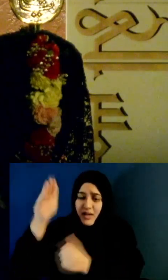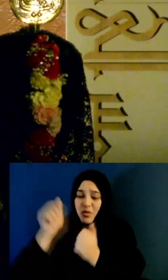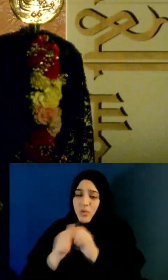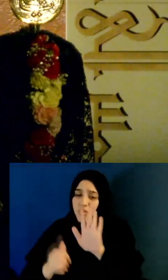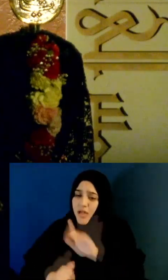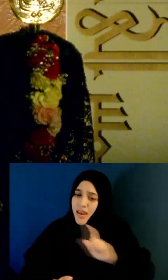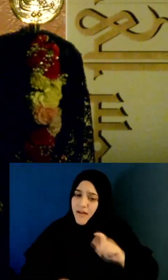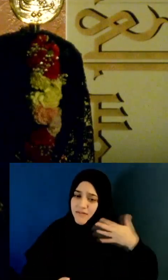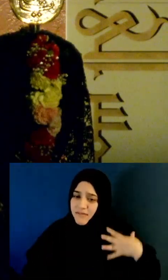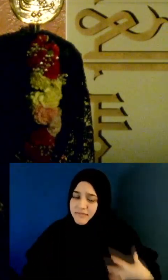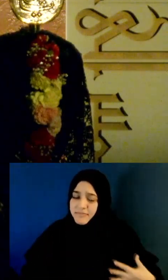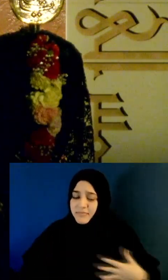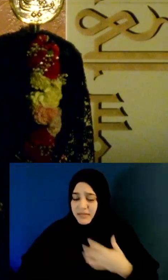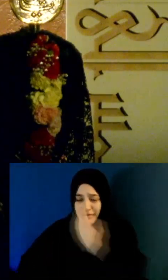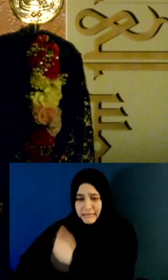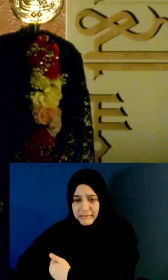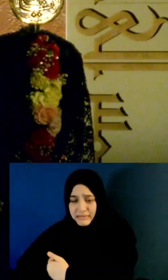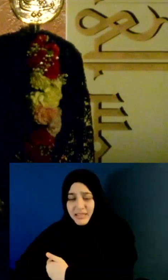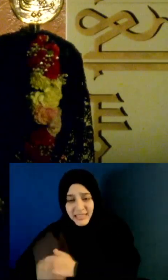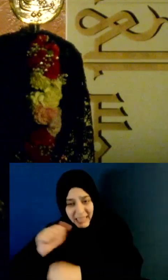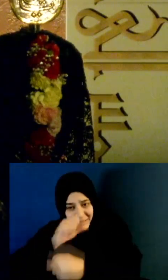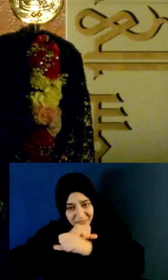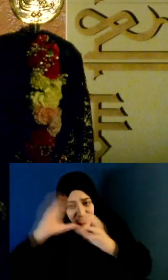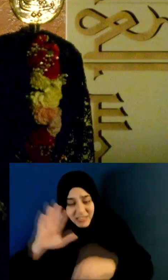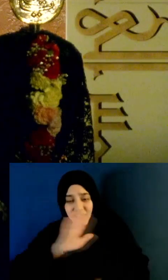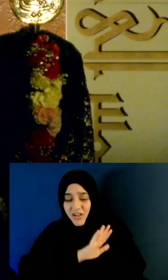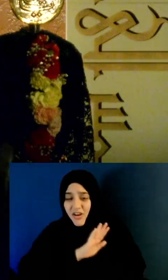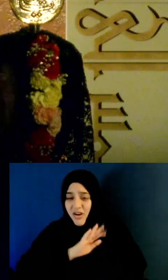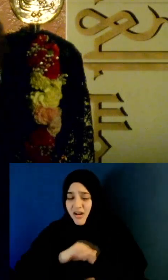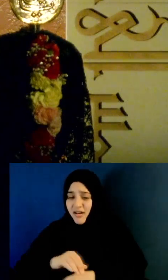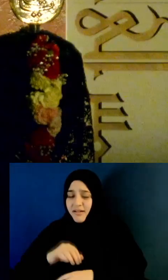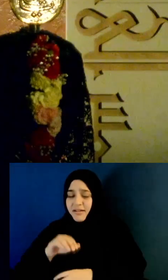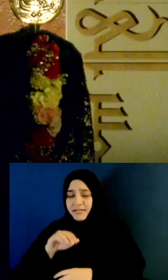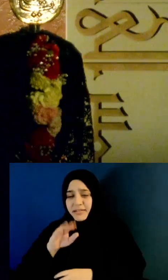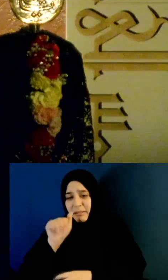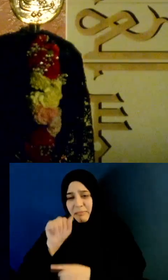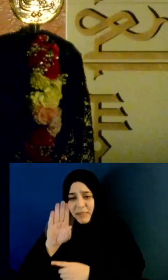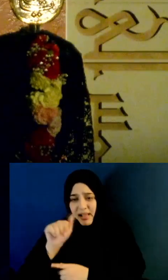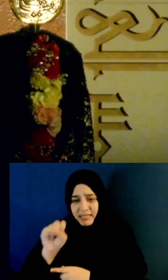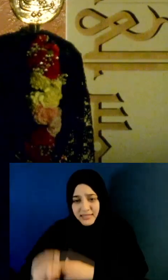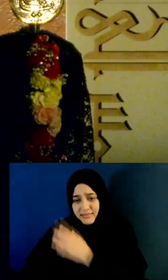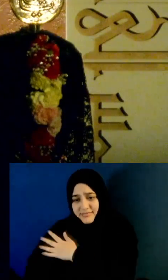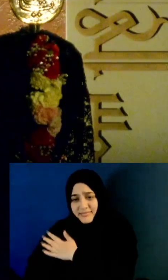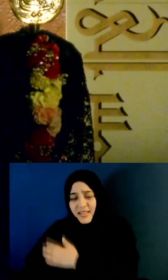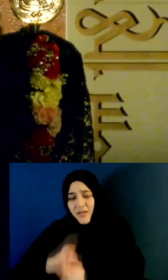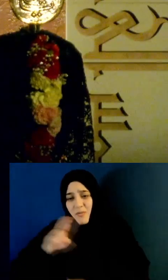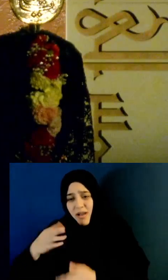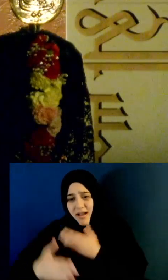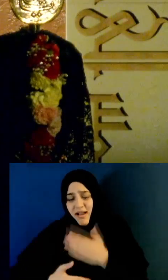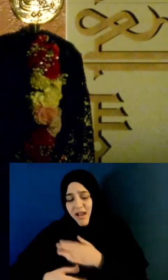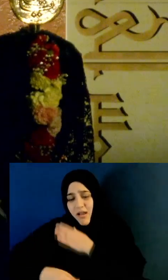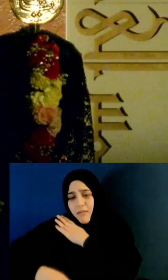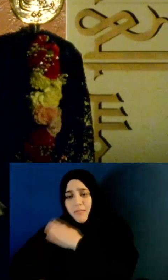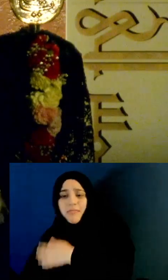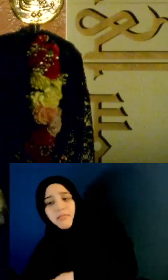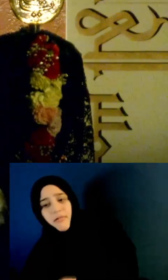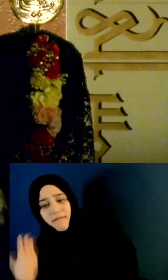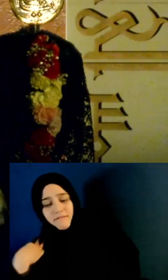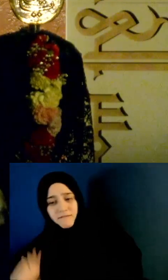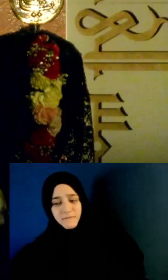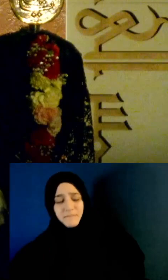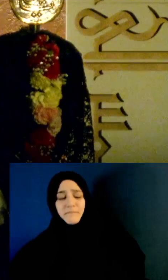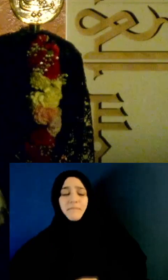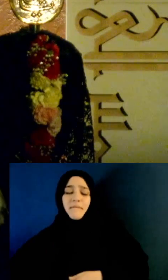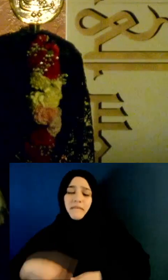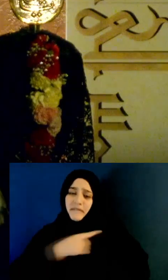Can you imagine the right hand is falling down and he's trying to hold the flag with the left hand?